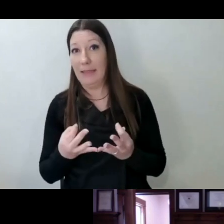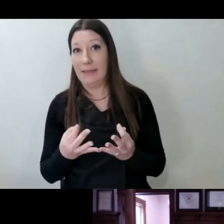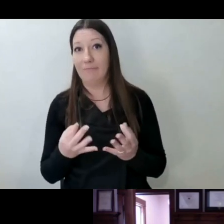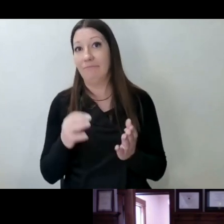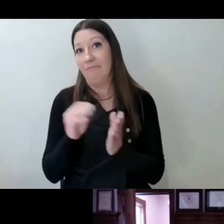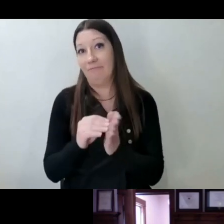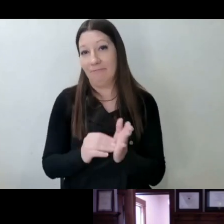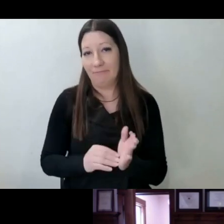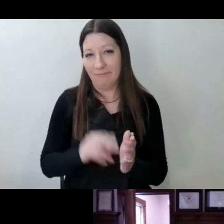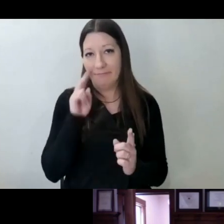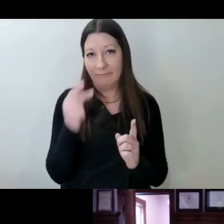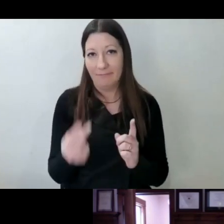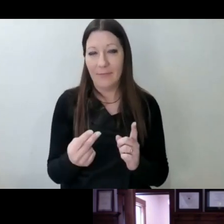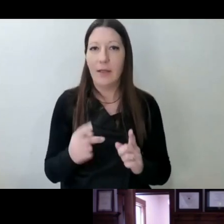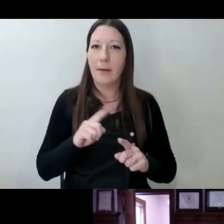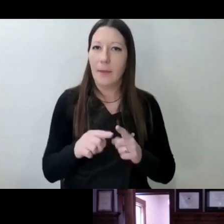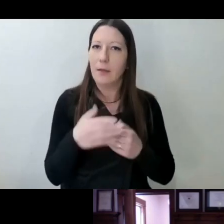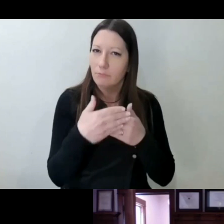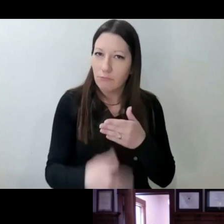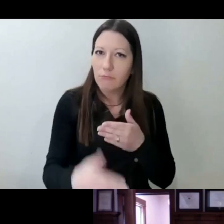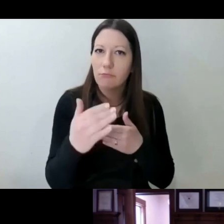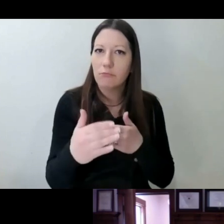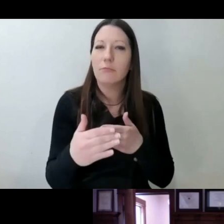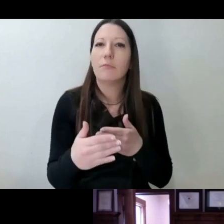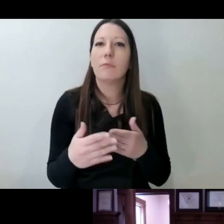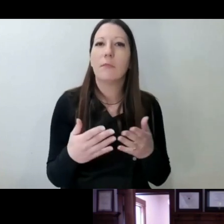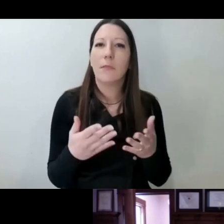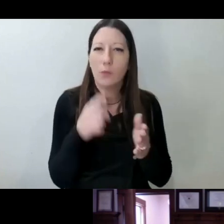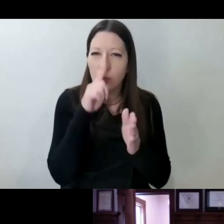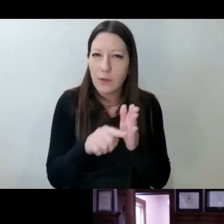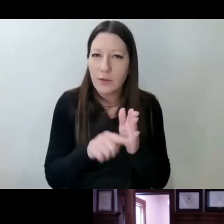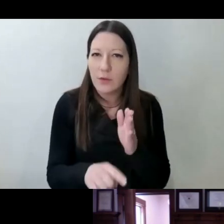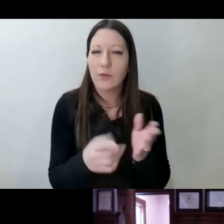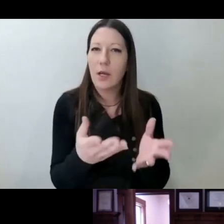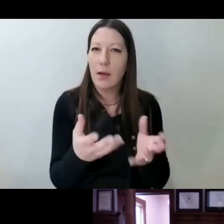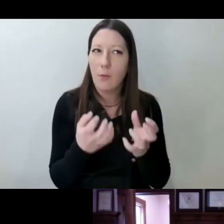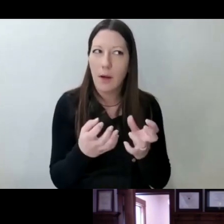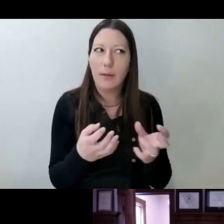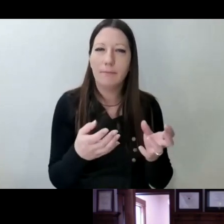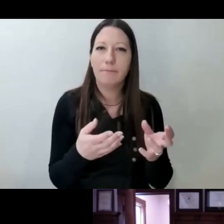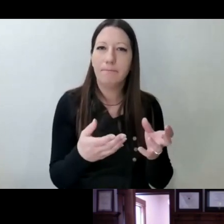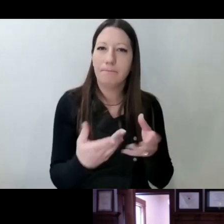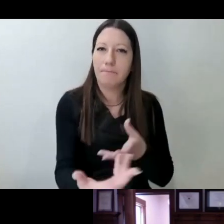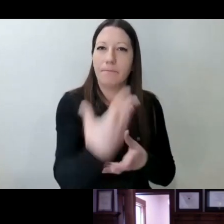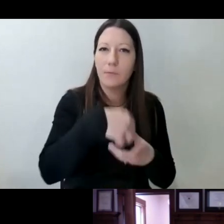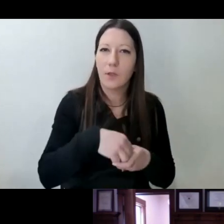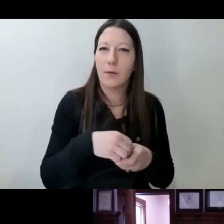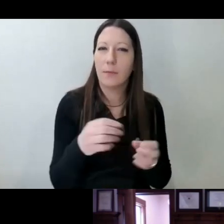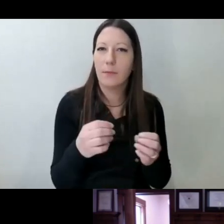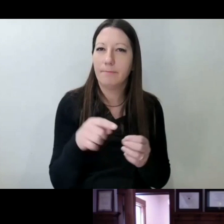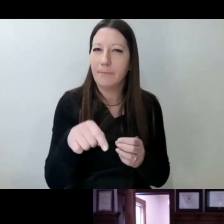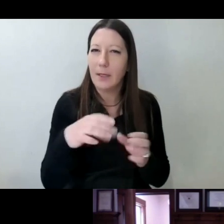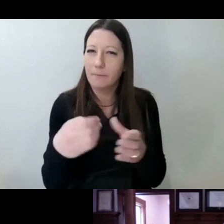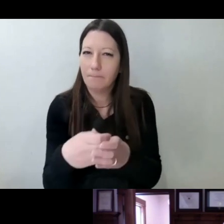into all these issues that have kind of emerged through the process of researching it, I would love to kind of bring in some of those more marginalized